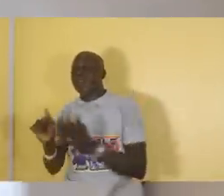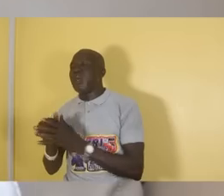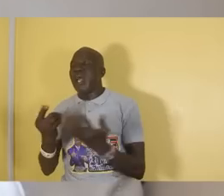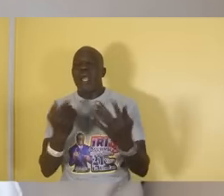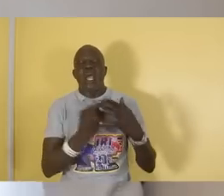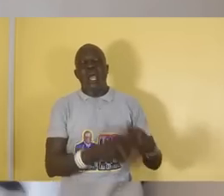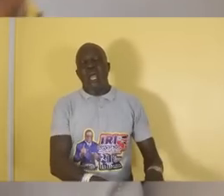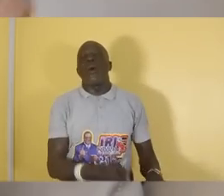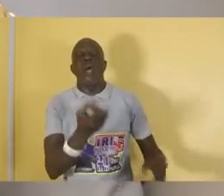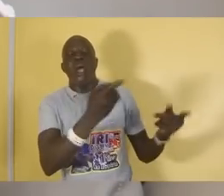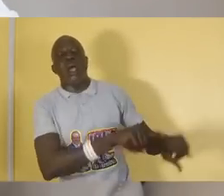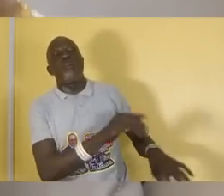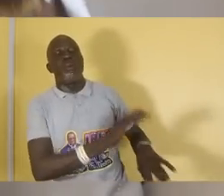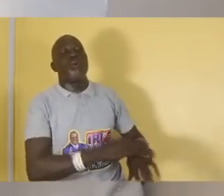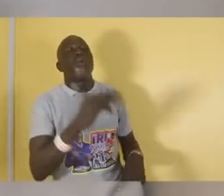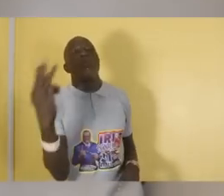We'll commence on